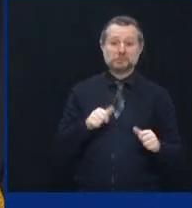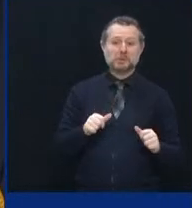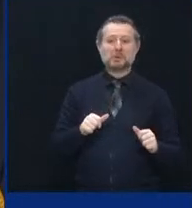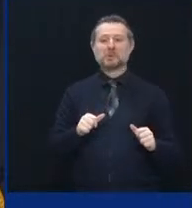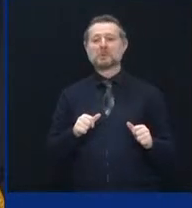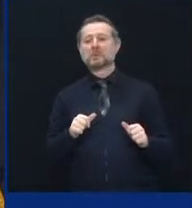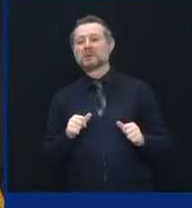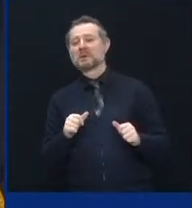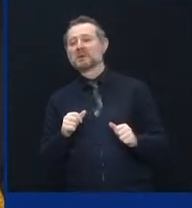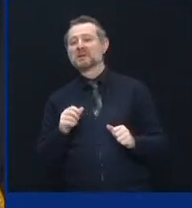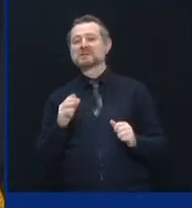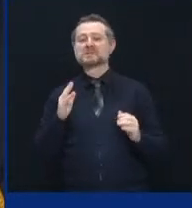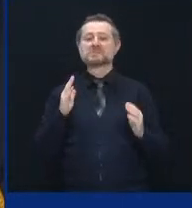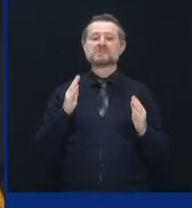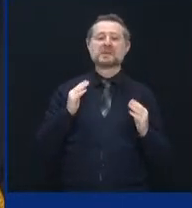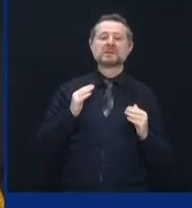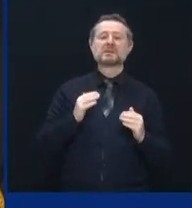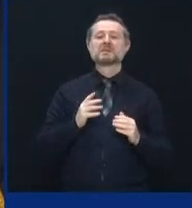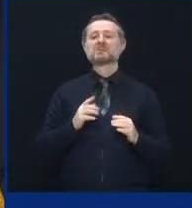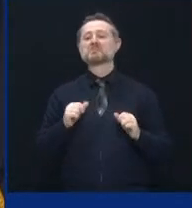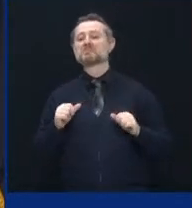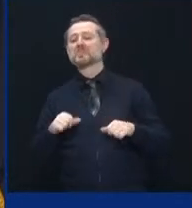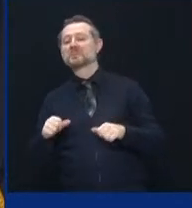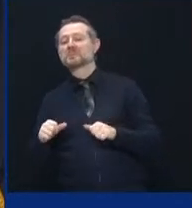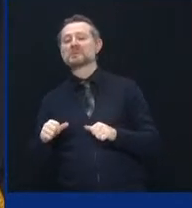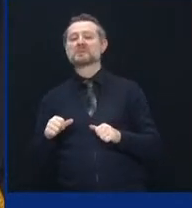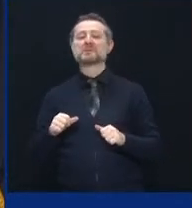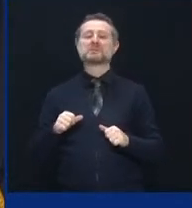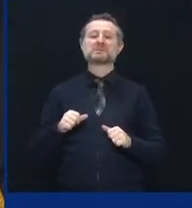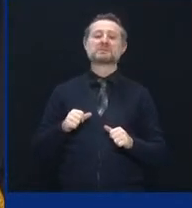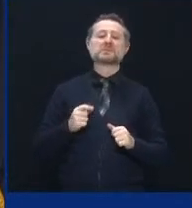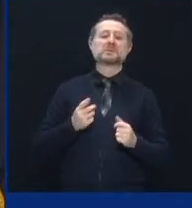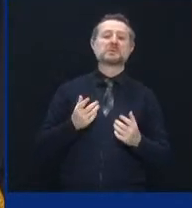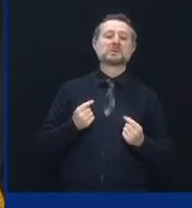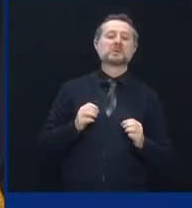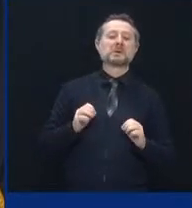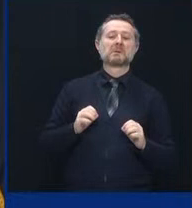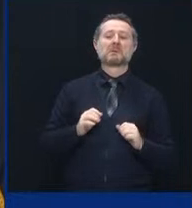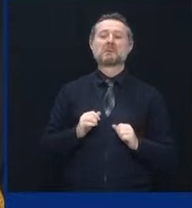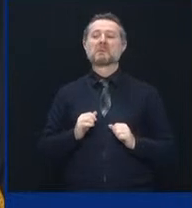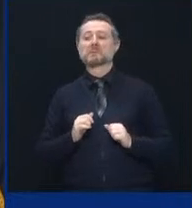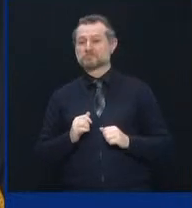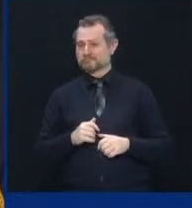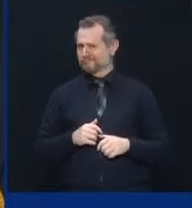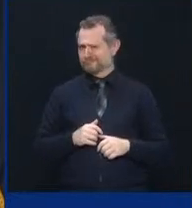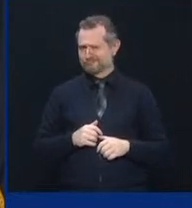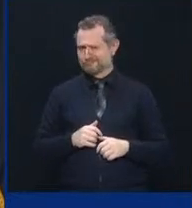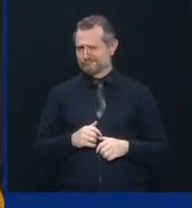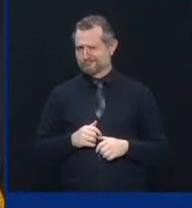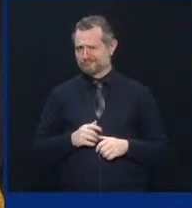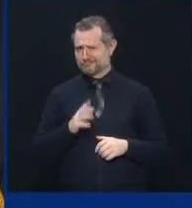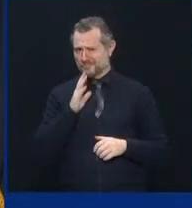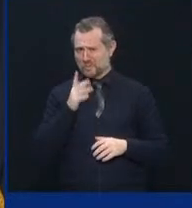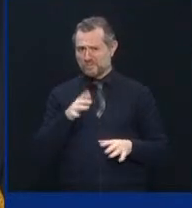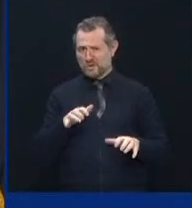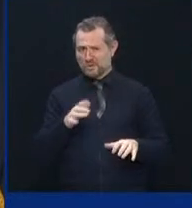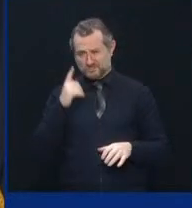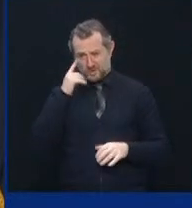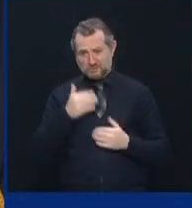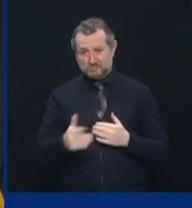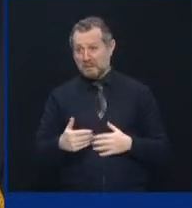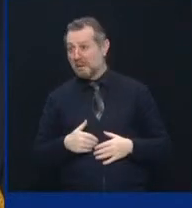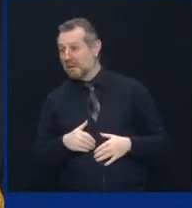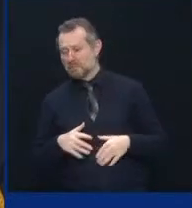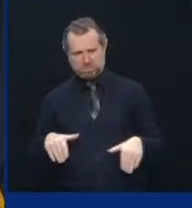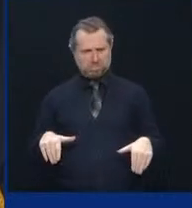possibilities and do nothing, you would be frozen in place forever.